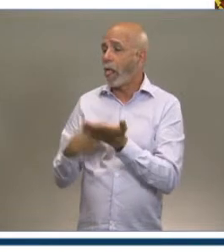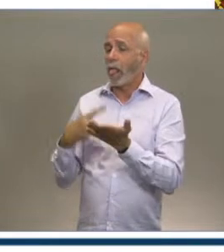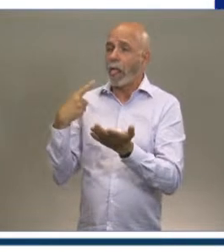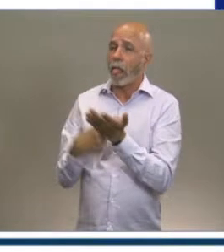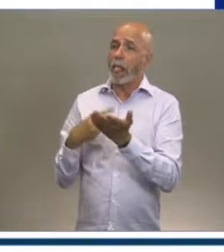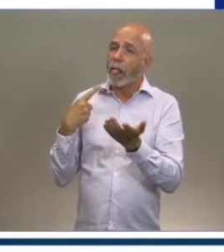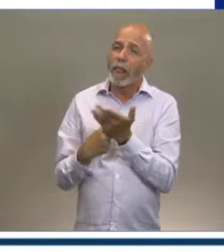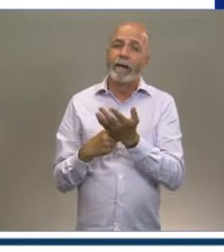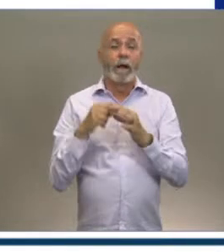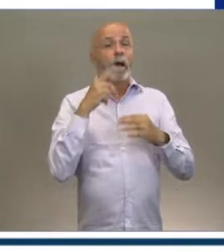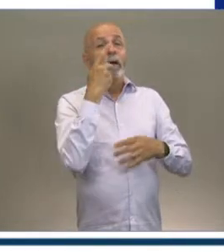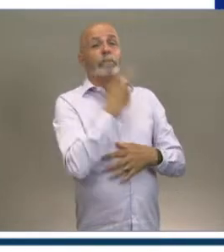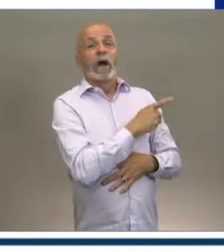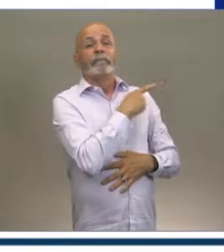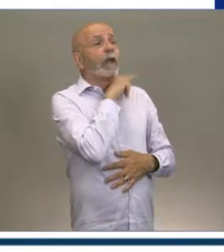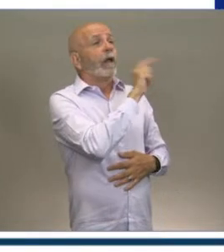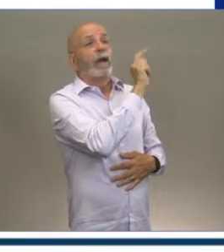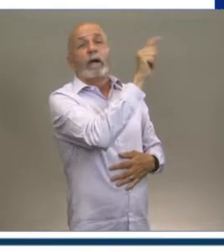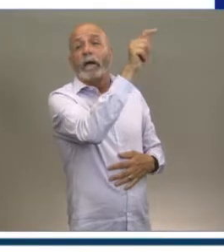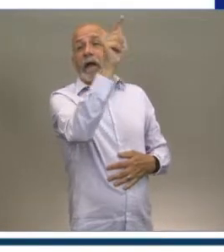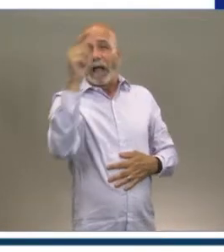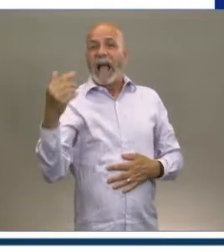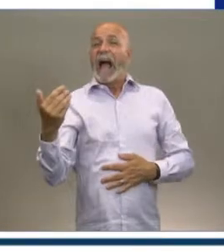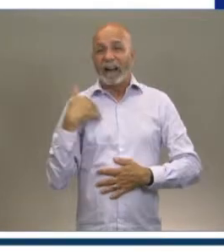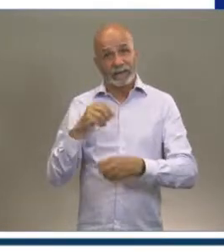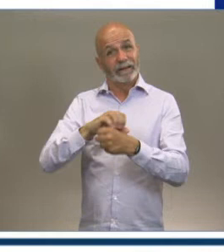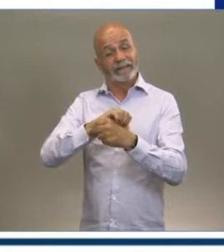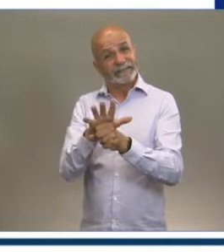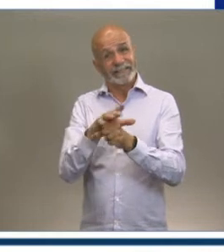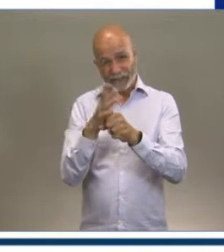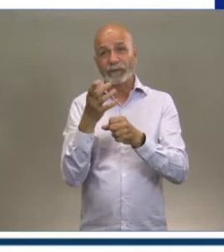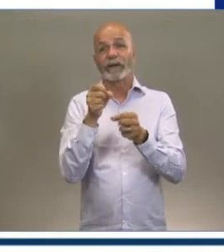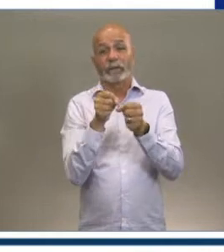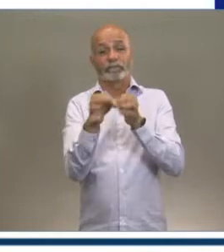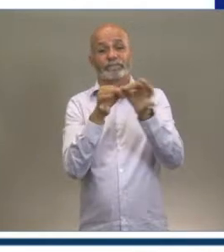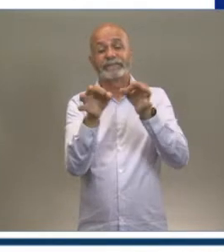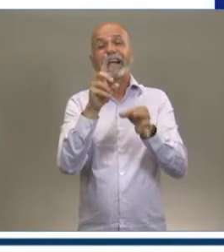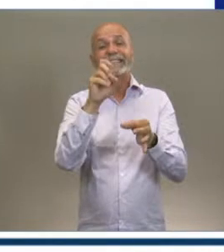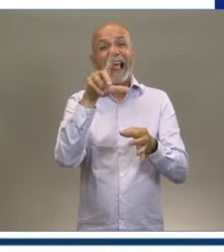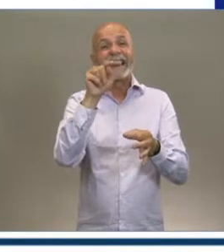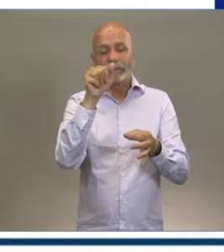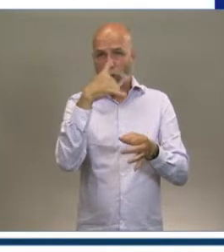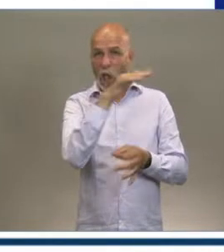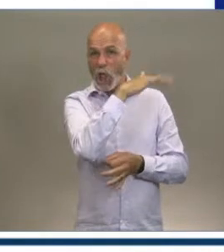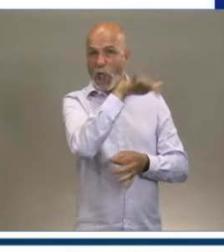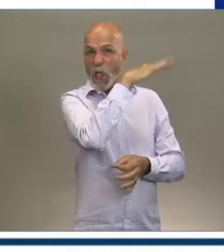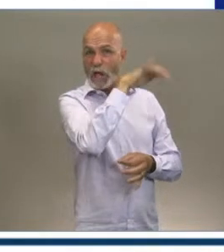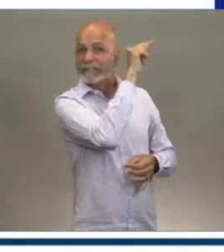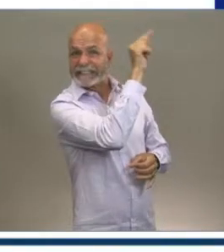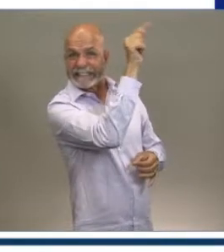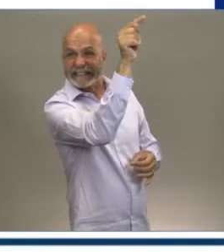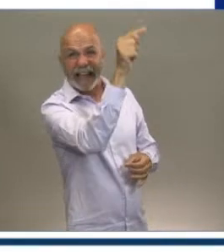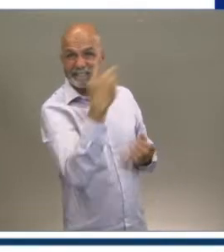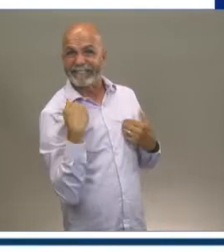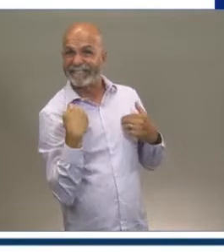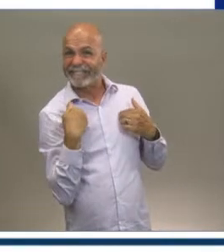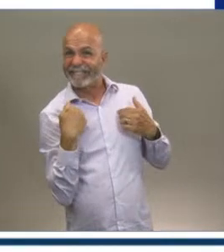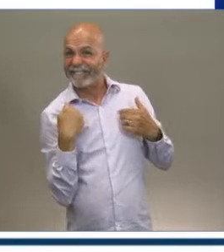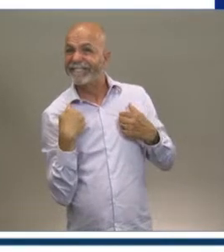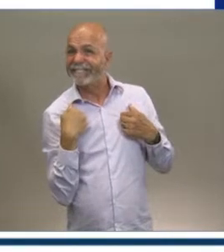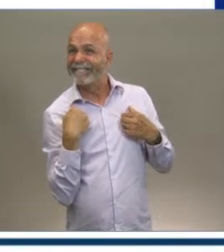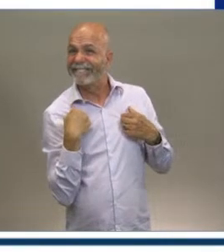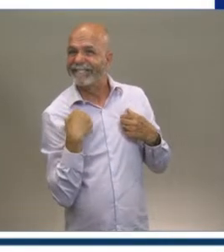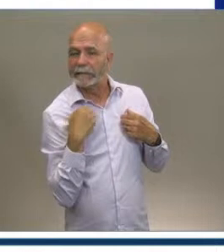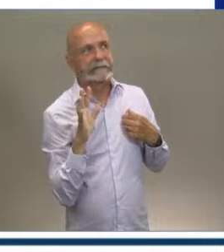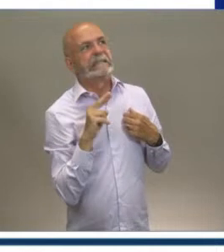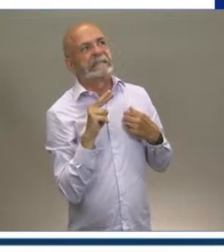so as many have said, as soon as they opened up the border to other provinces, that opened up our border. So we need to consider the fact that when you